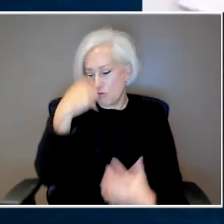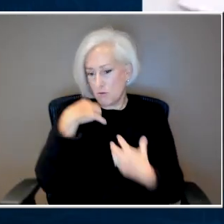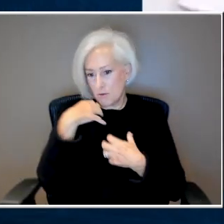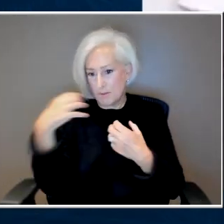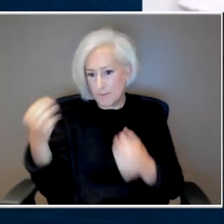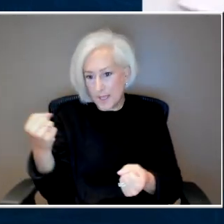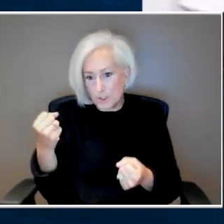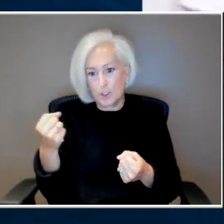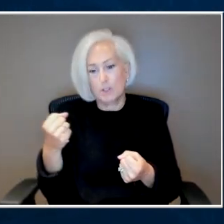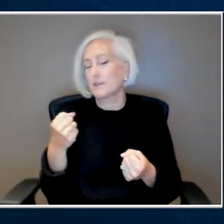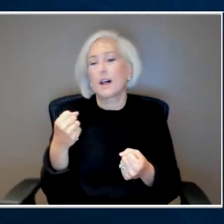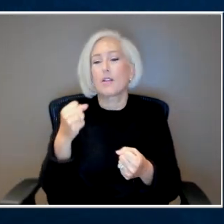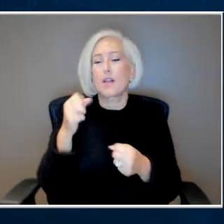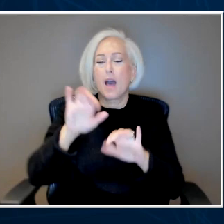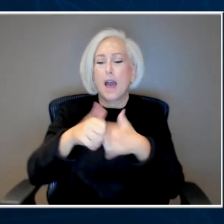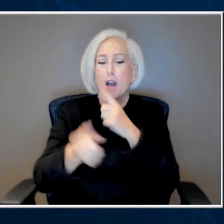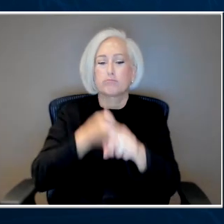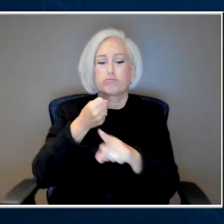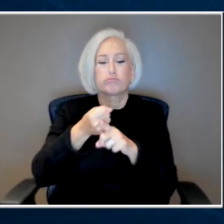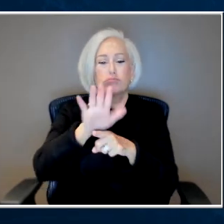on you and your family.